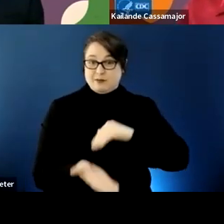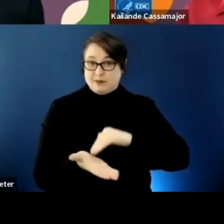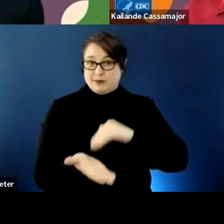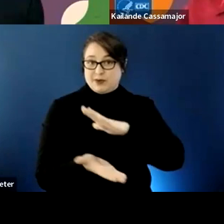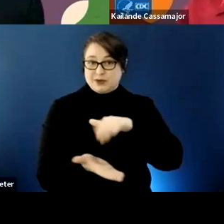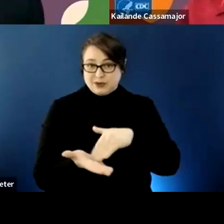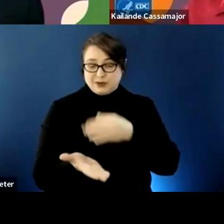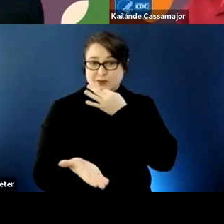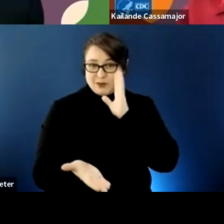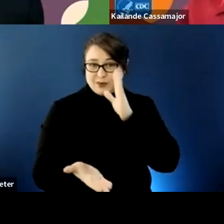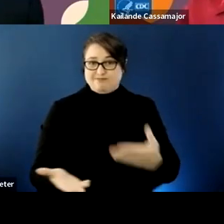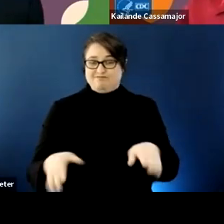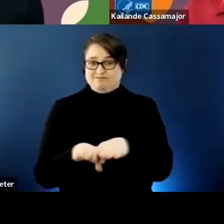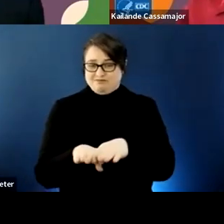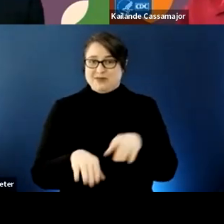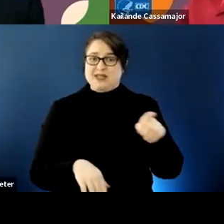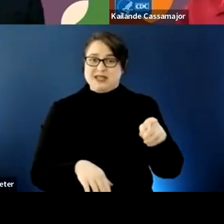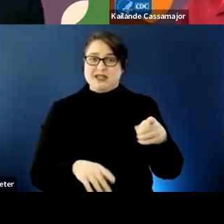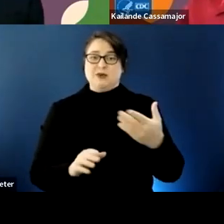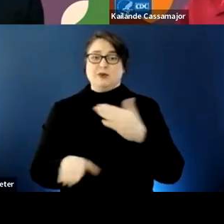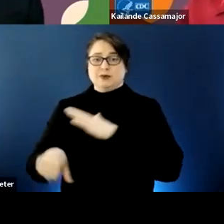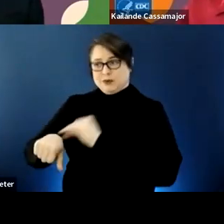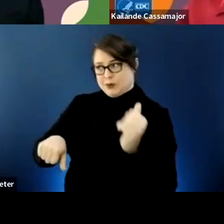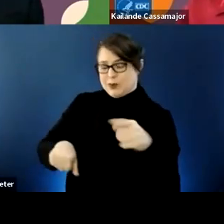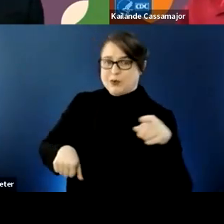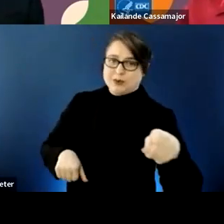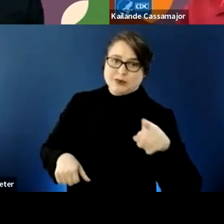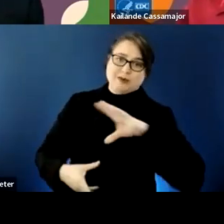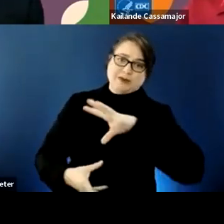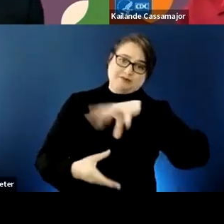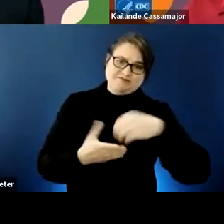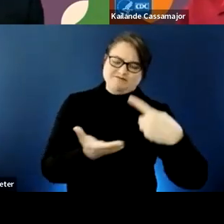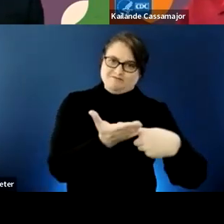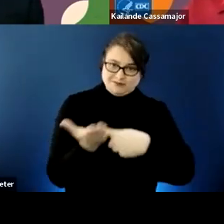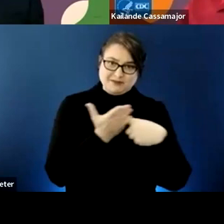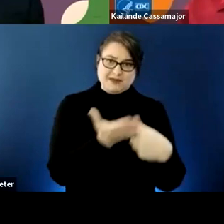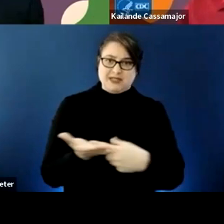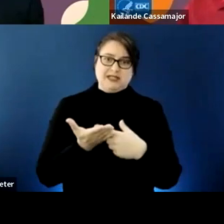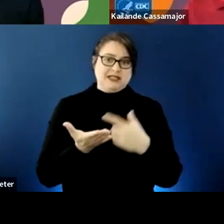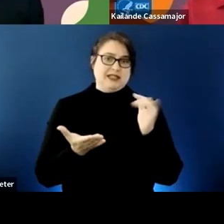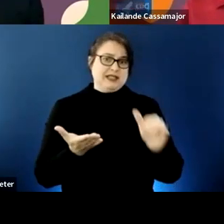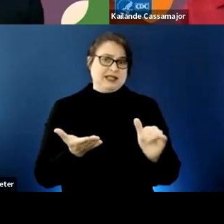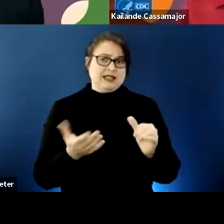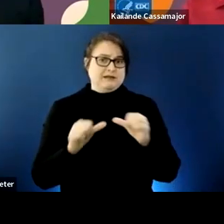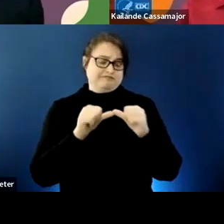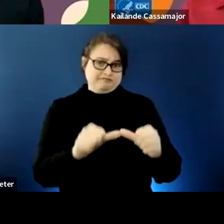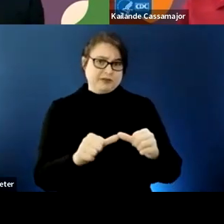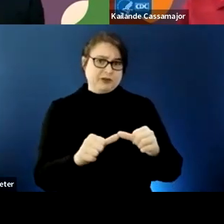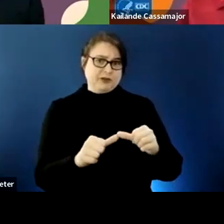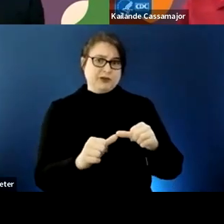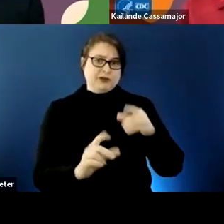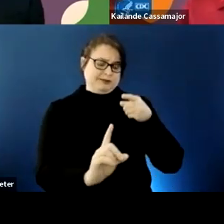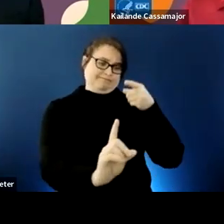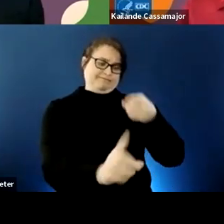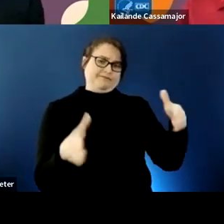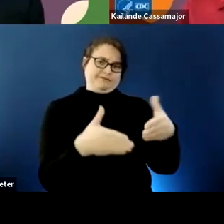very soon. And he was called away to actually be a part of a discussion that's ongoing around that. So we know how important